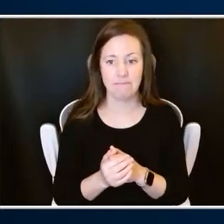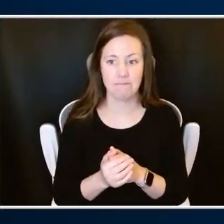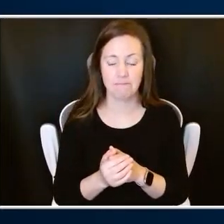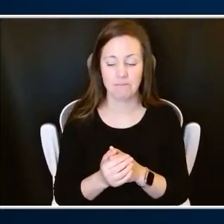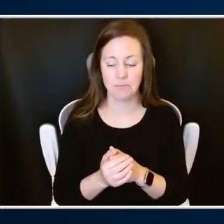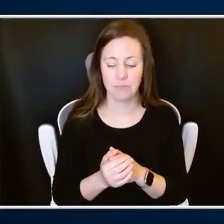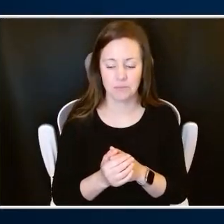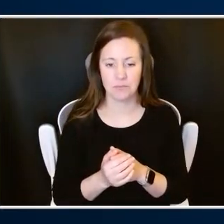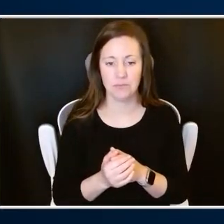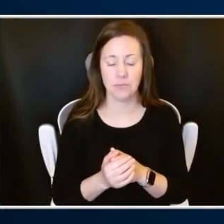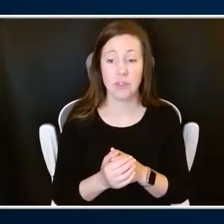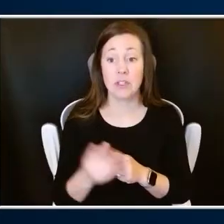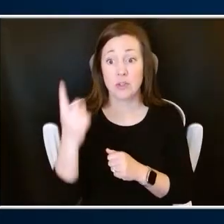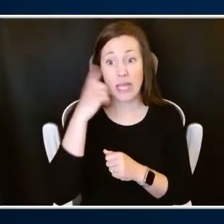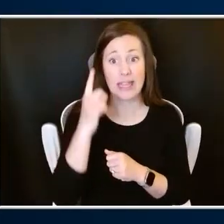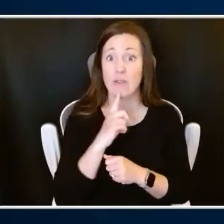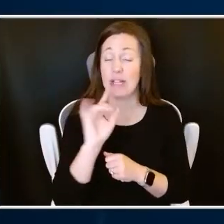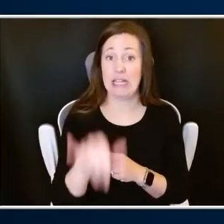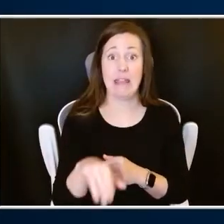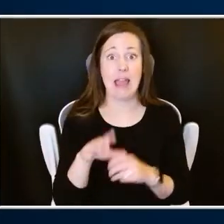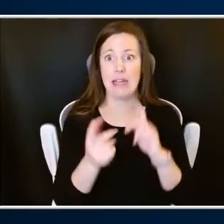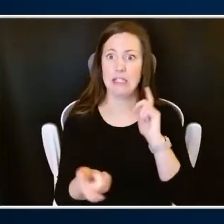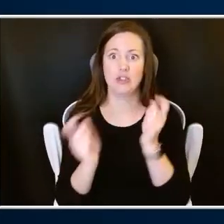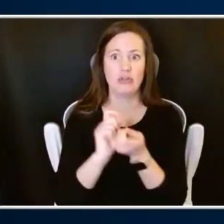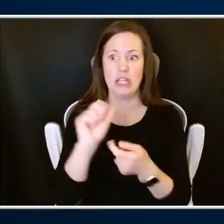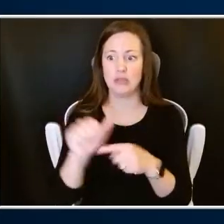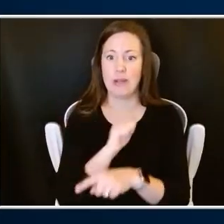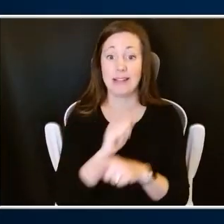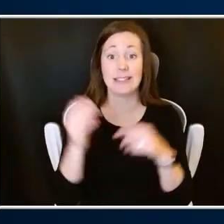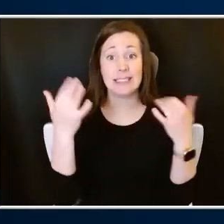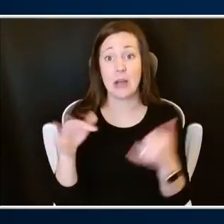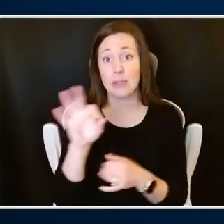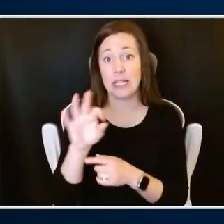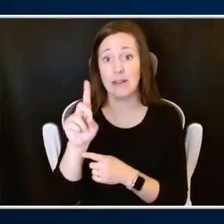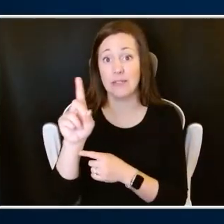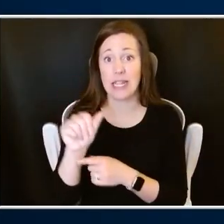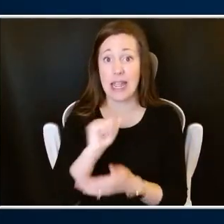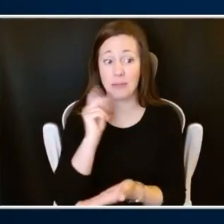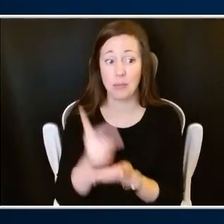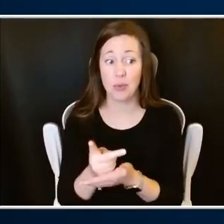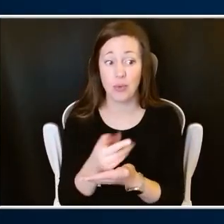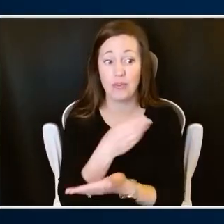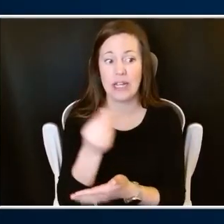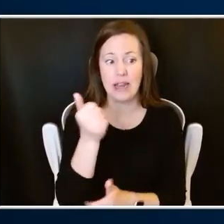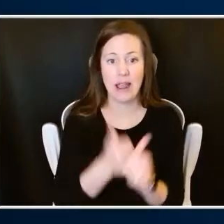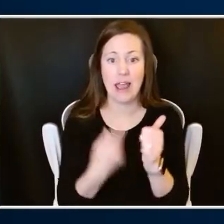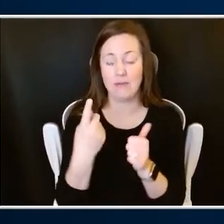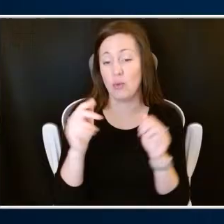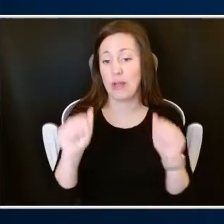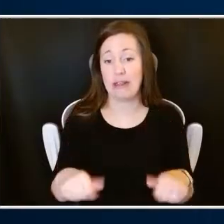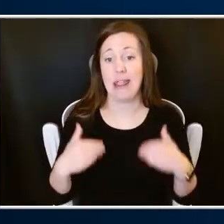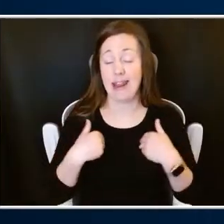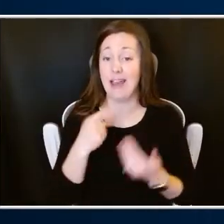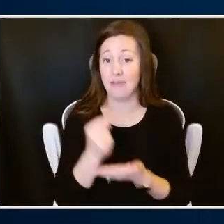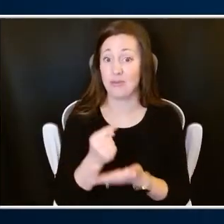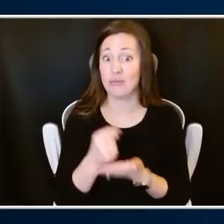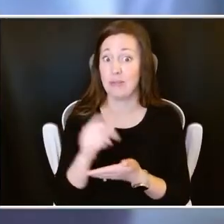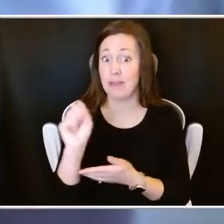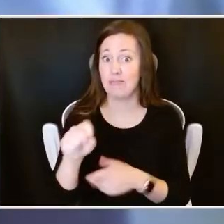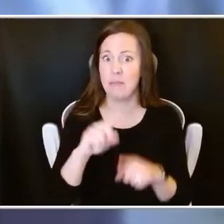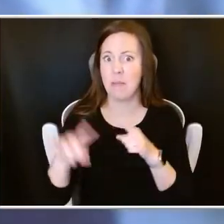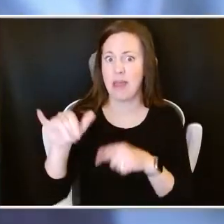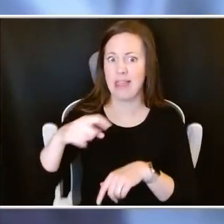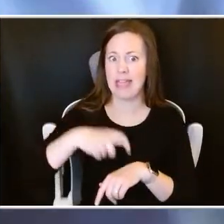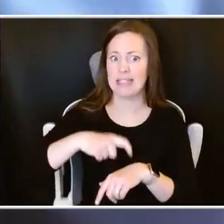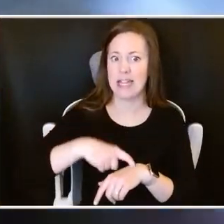think this has changed practice. Now this is FDA approved and everybody can have this treatment, but at the time we